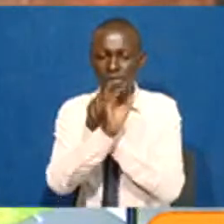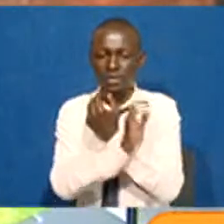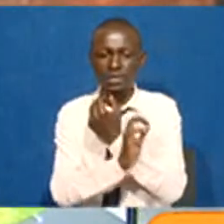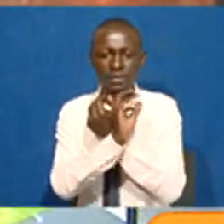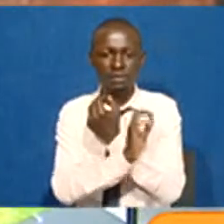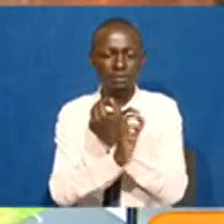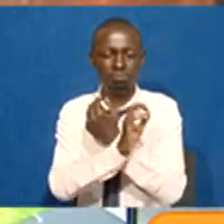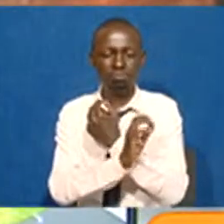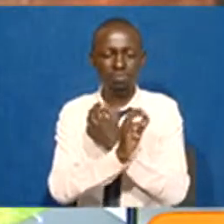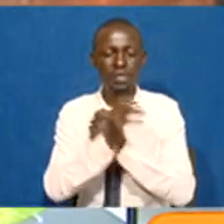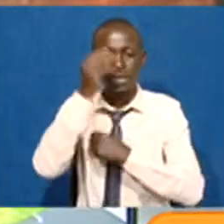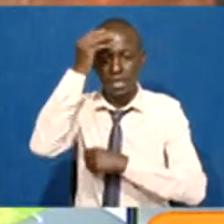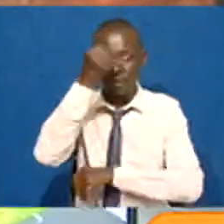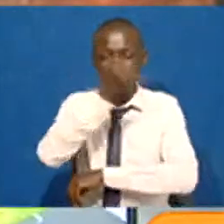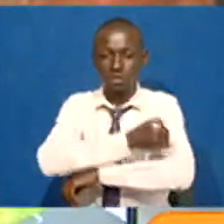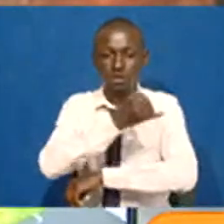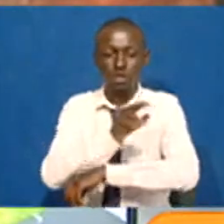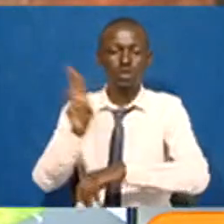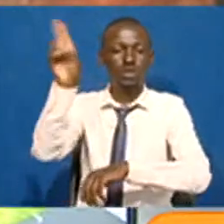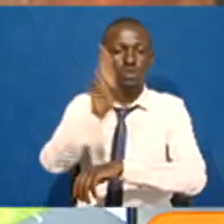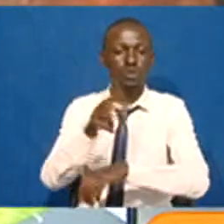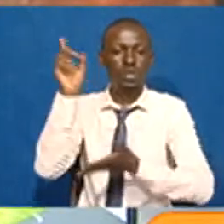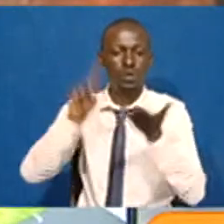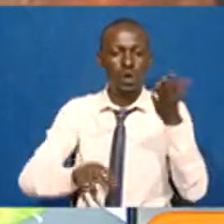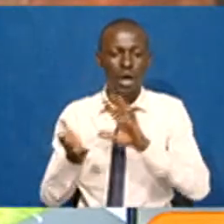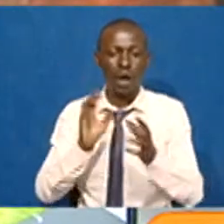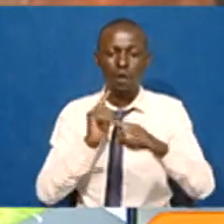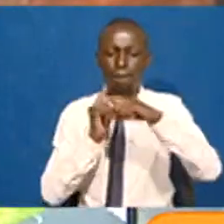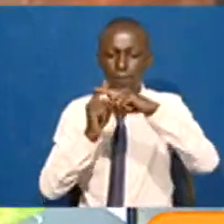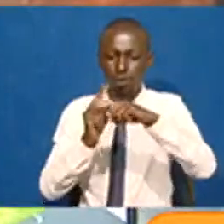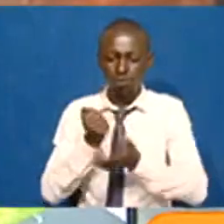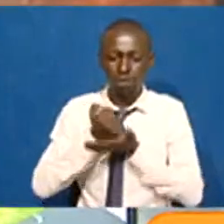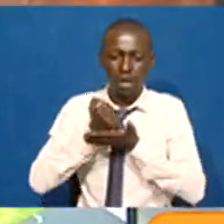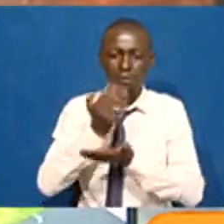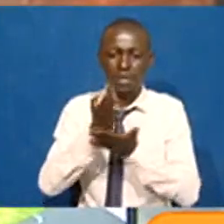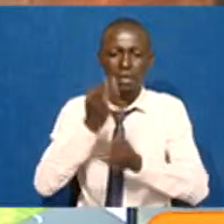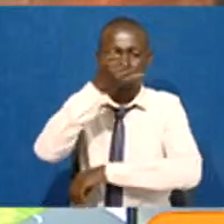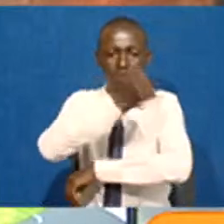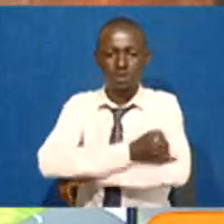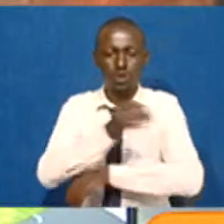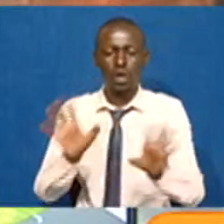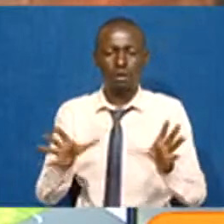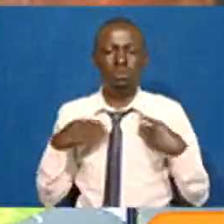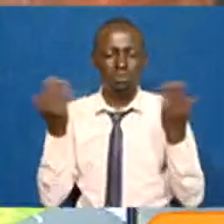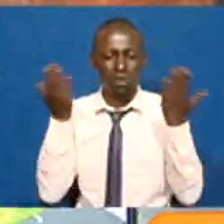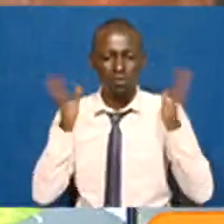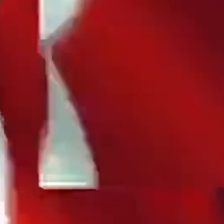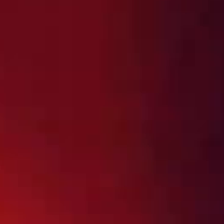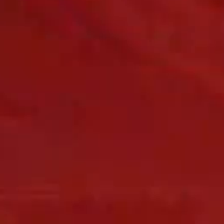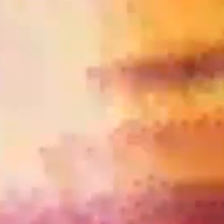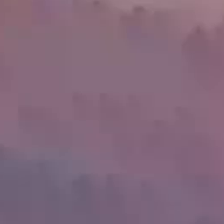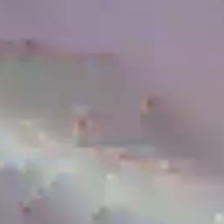us how these cookstoves have positively impacted some of the institutions that have adopted them.